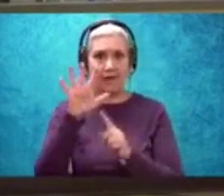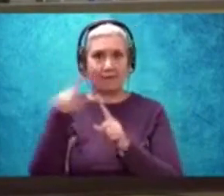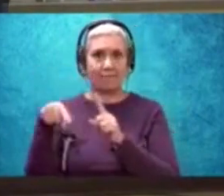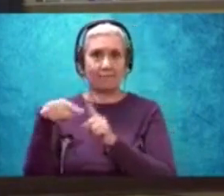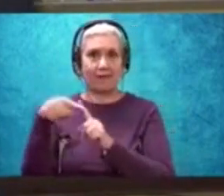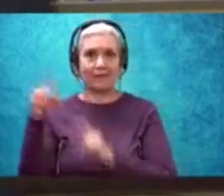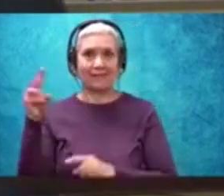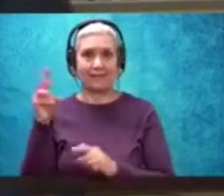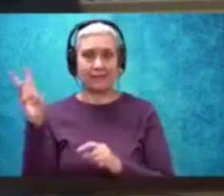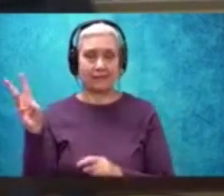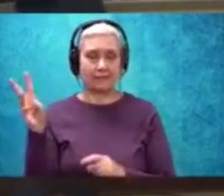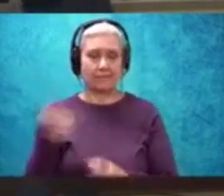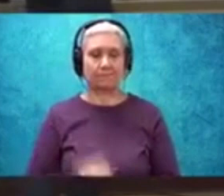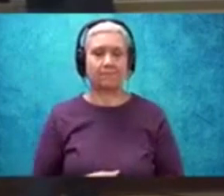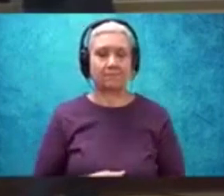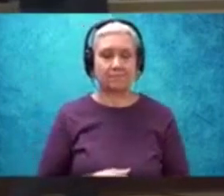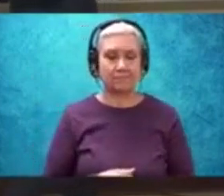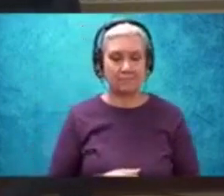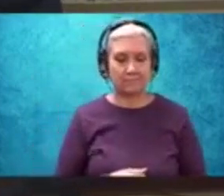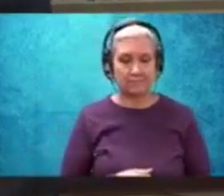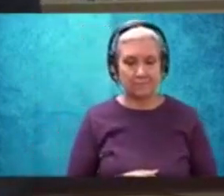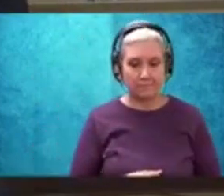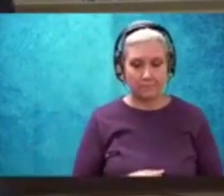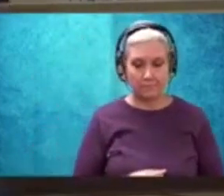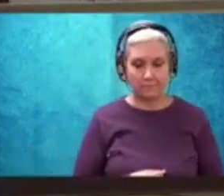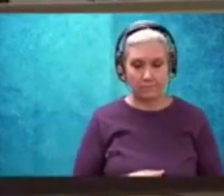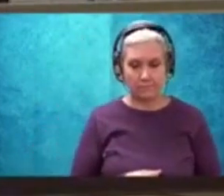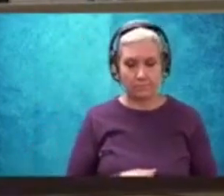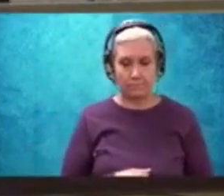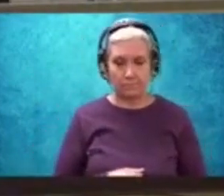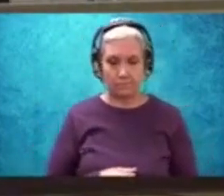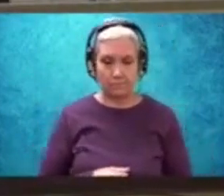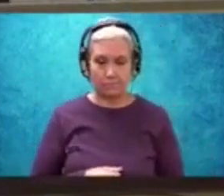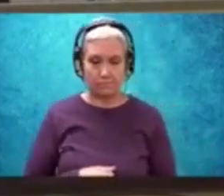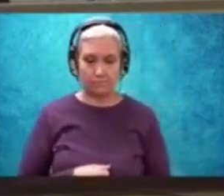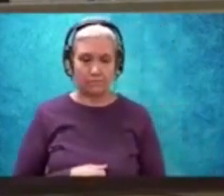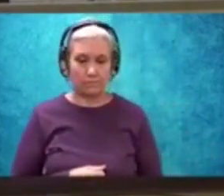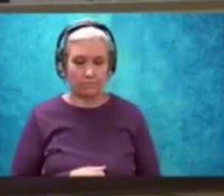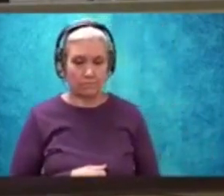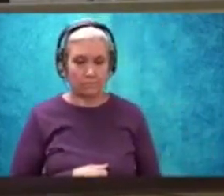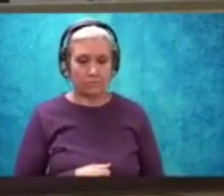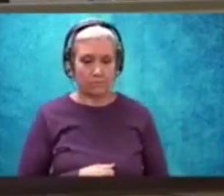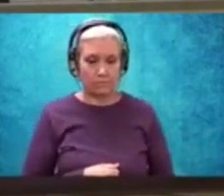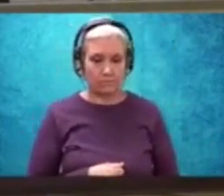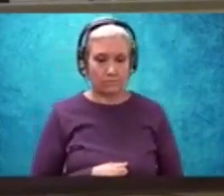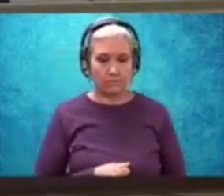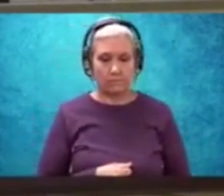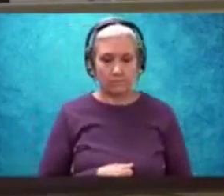So some terminology that I want to throw at you is that this